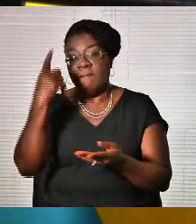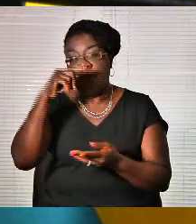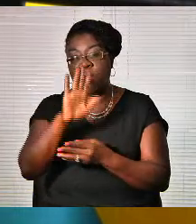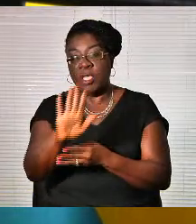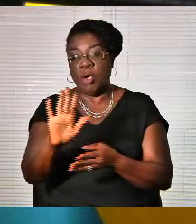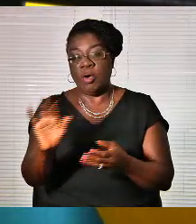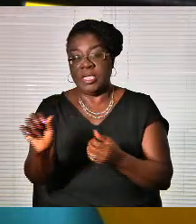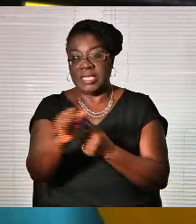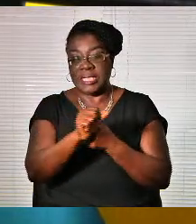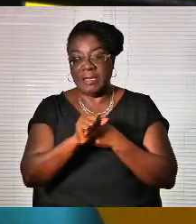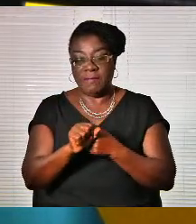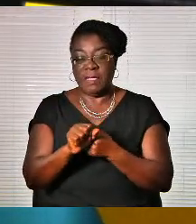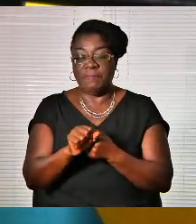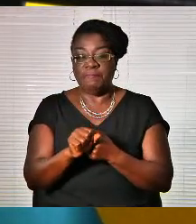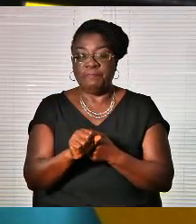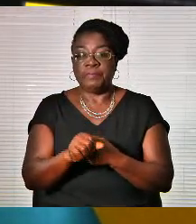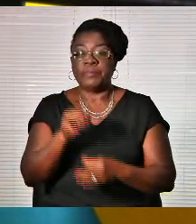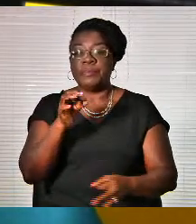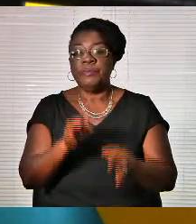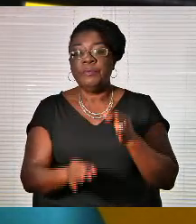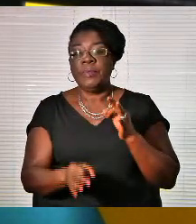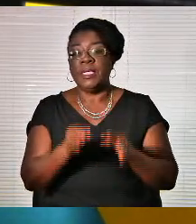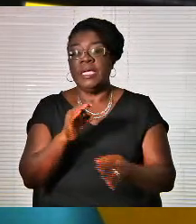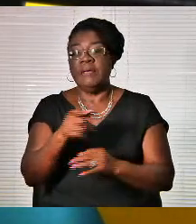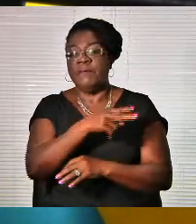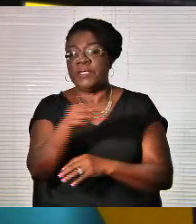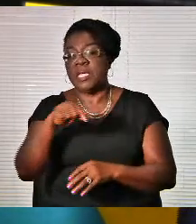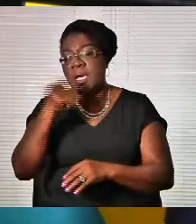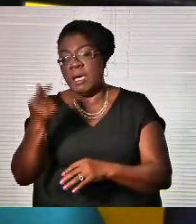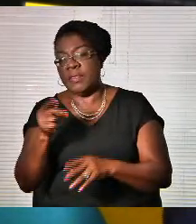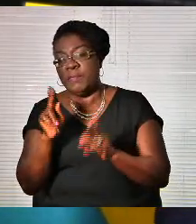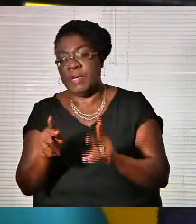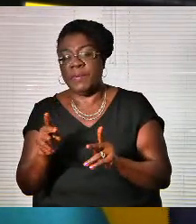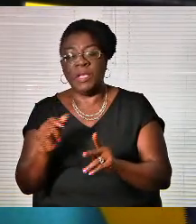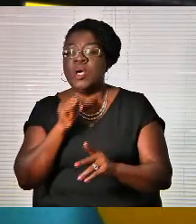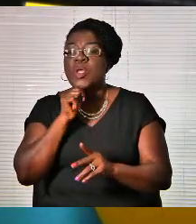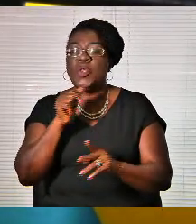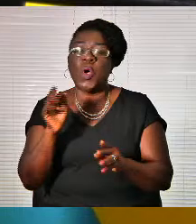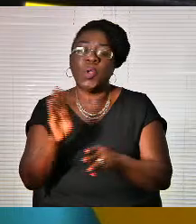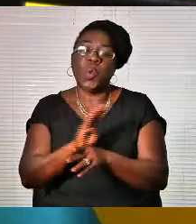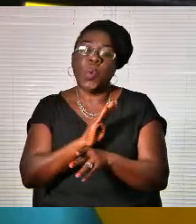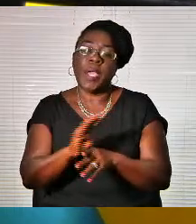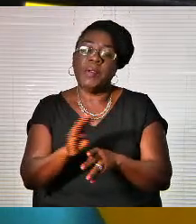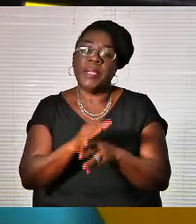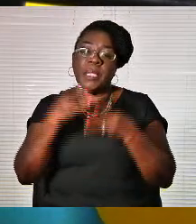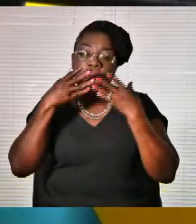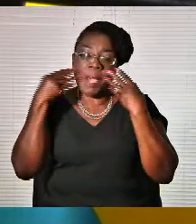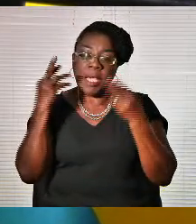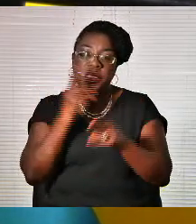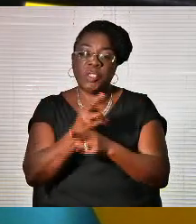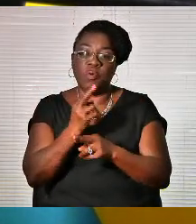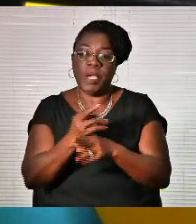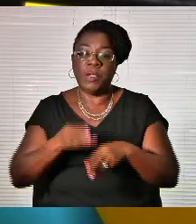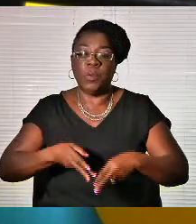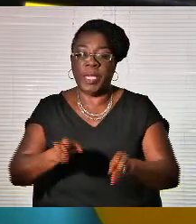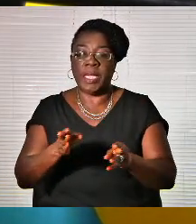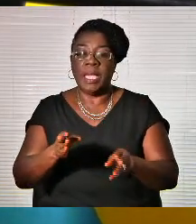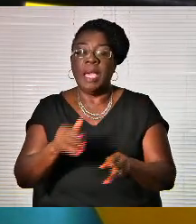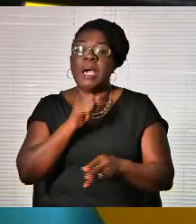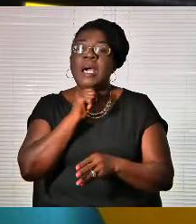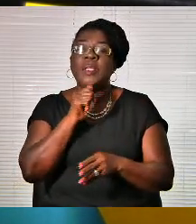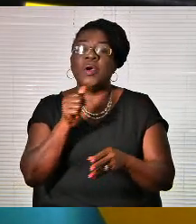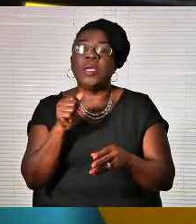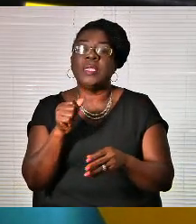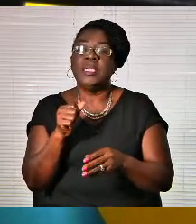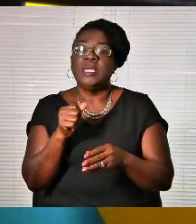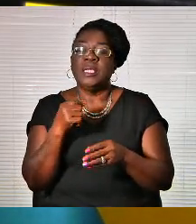If you see fellow brothers and sisters not wearing their mask properly, not using proper coughing